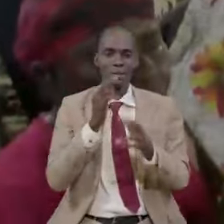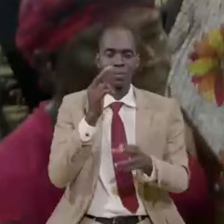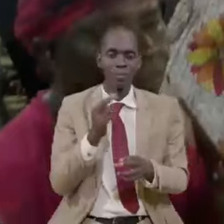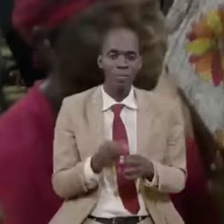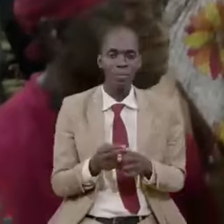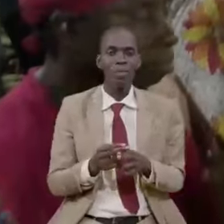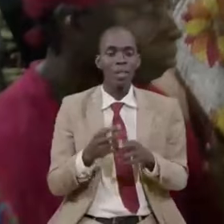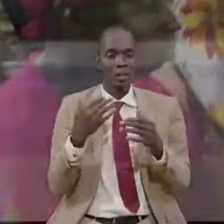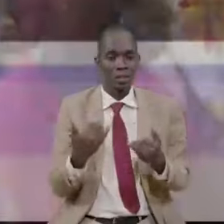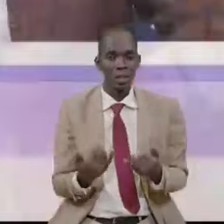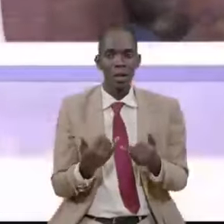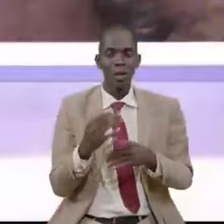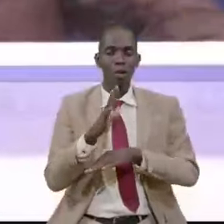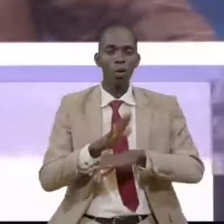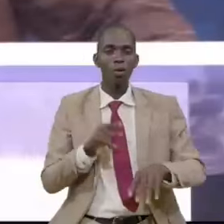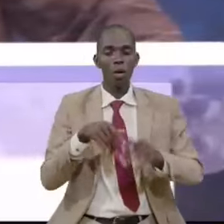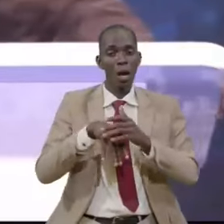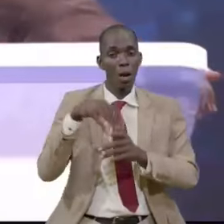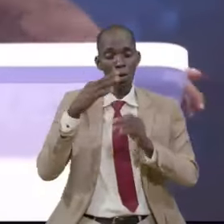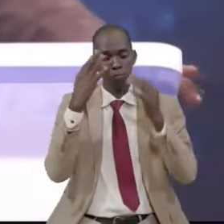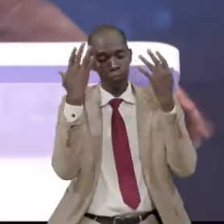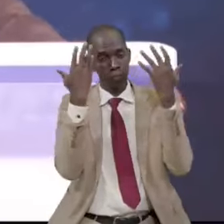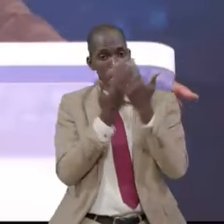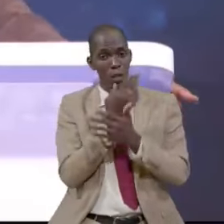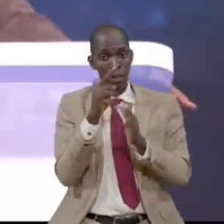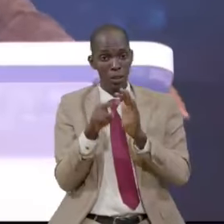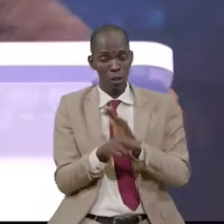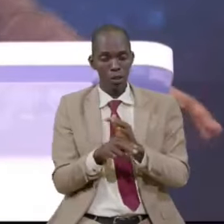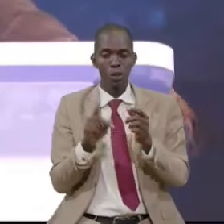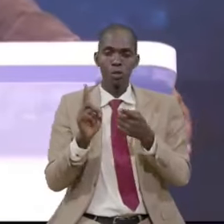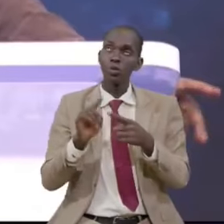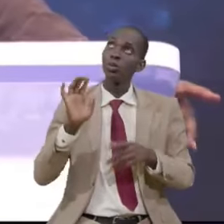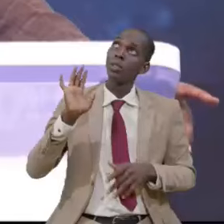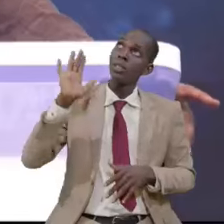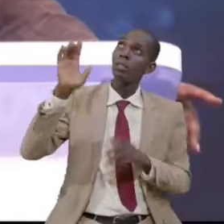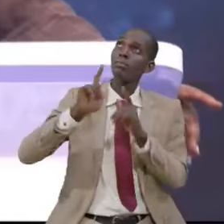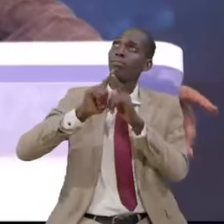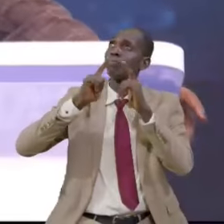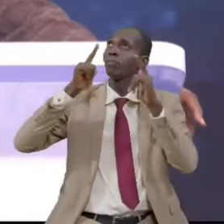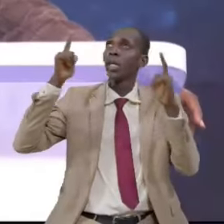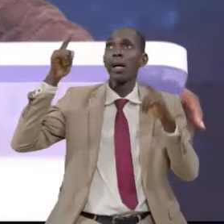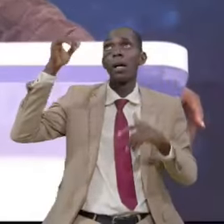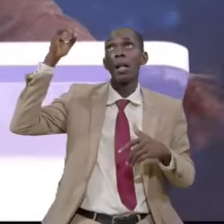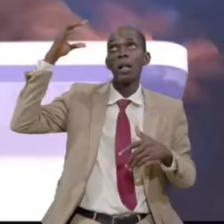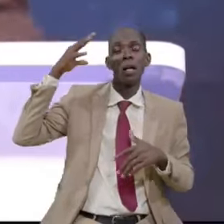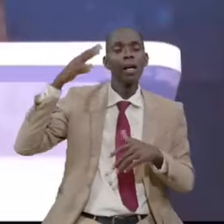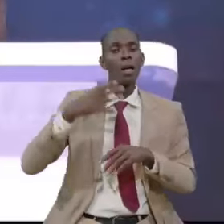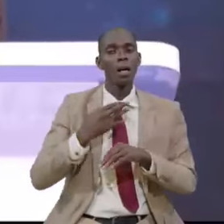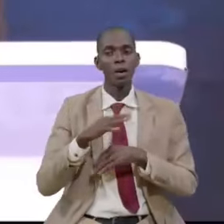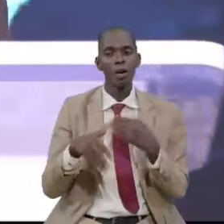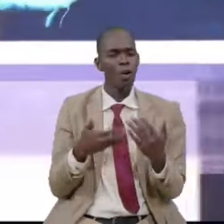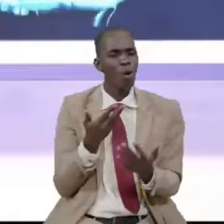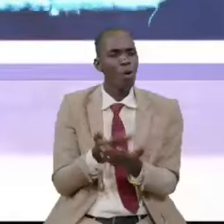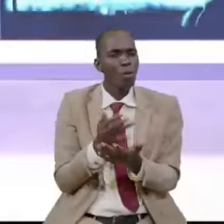his marvelous light. And all that is a gift that the